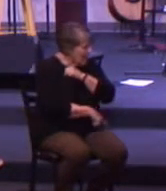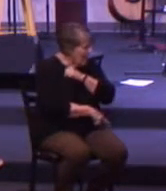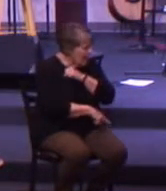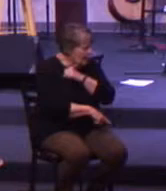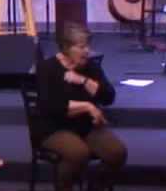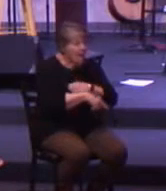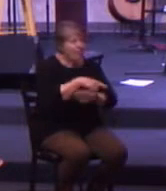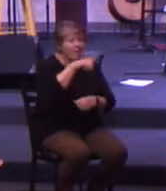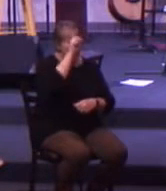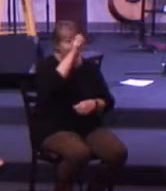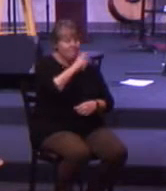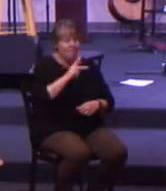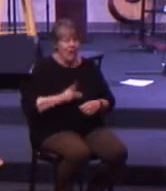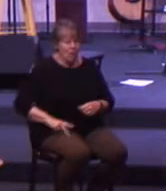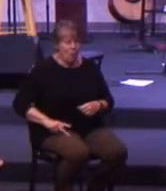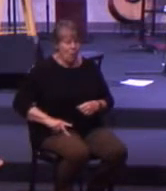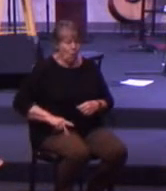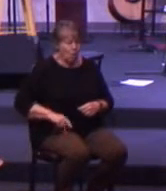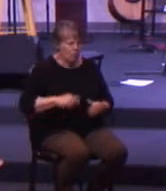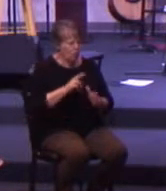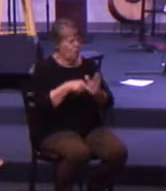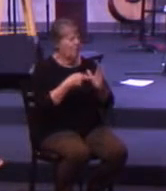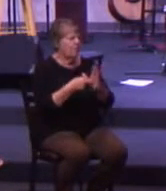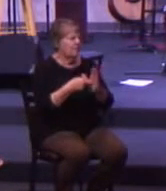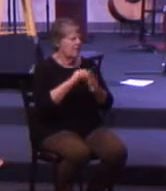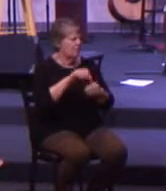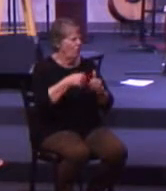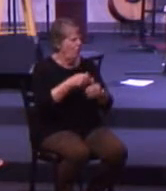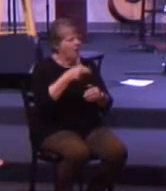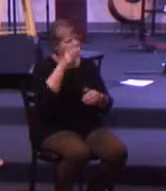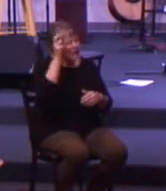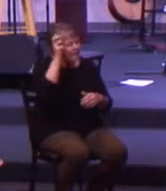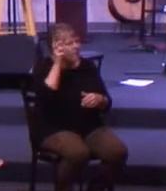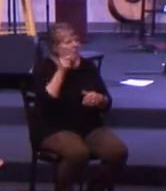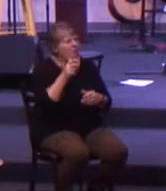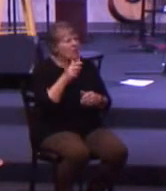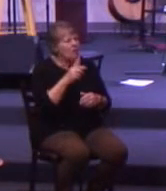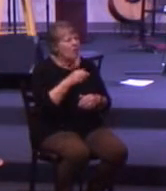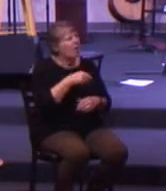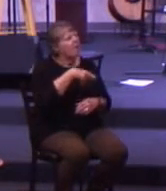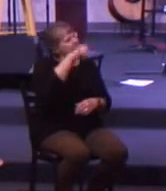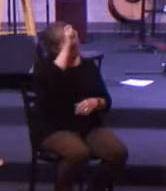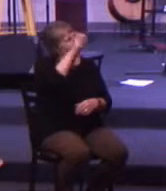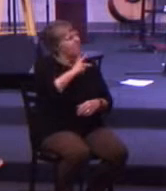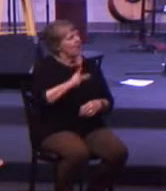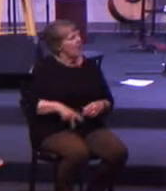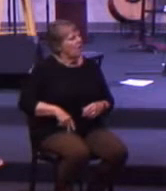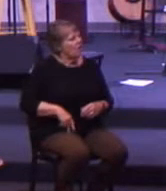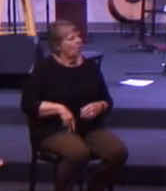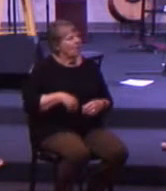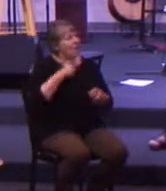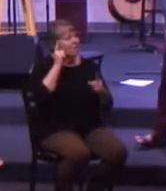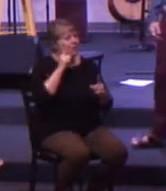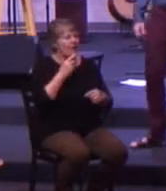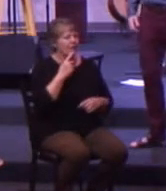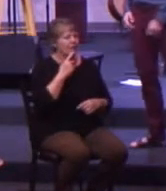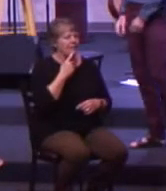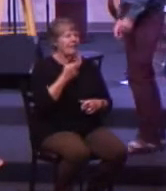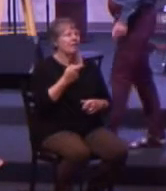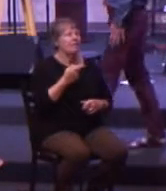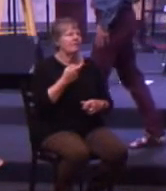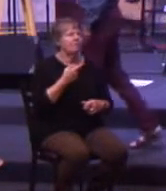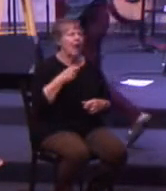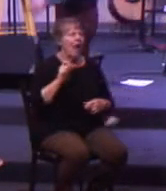representation of the hard-heartedness of all of Egypt. So Pharaoh and all of Egypt finally acknowledges, I need to bow down and